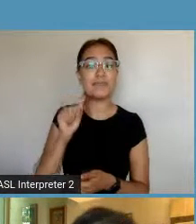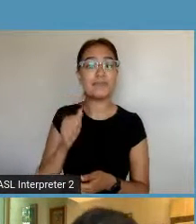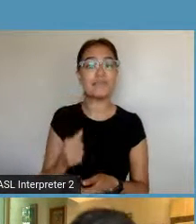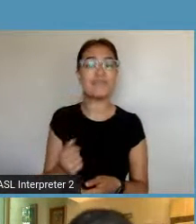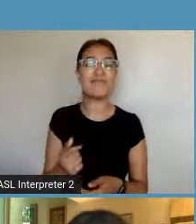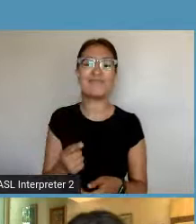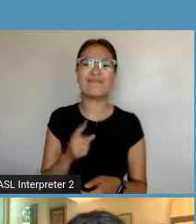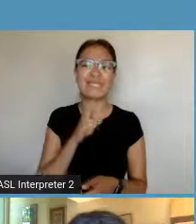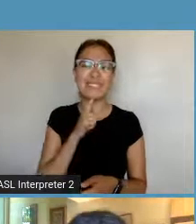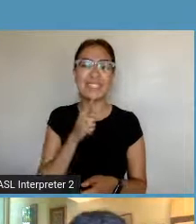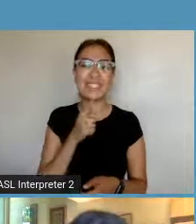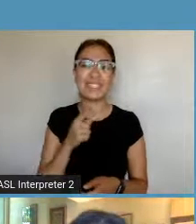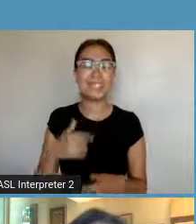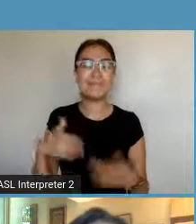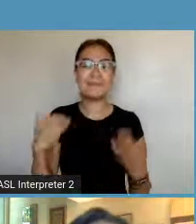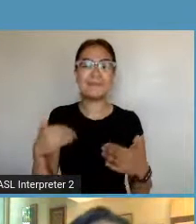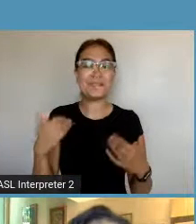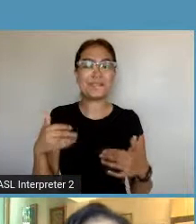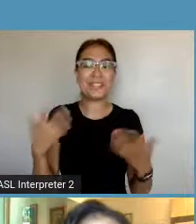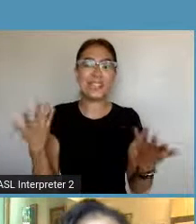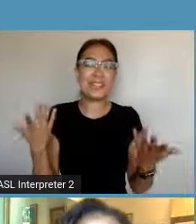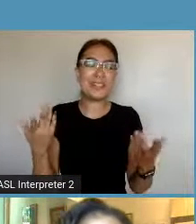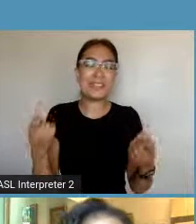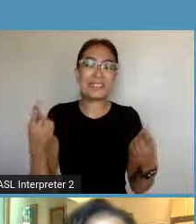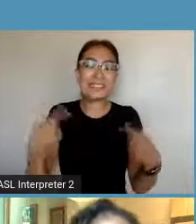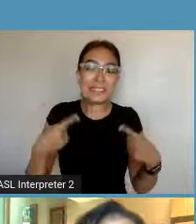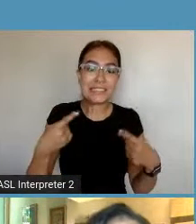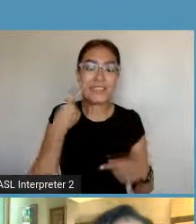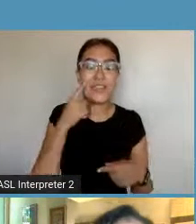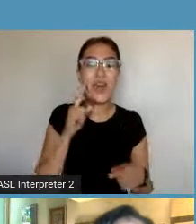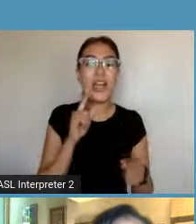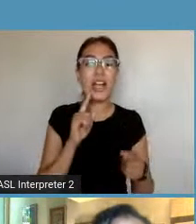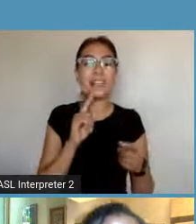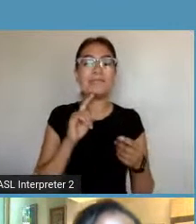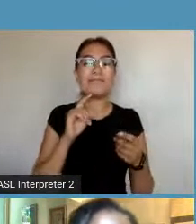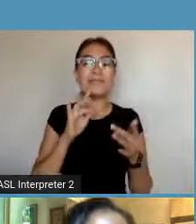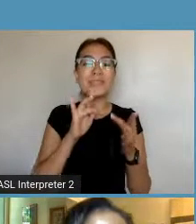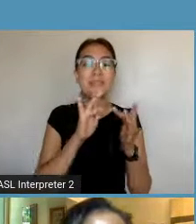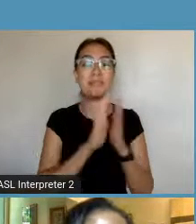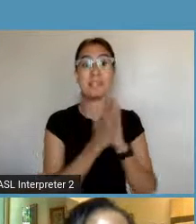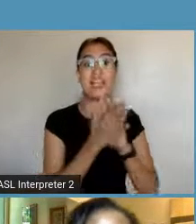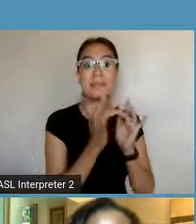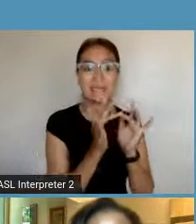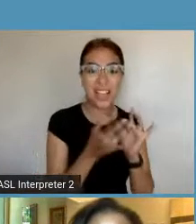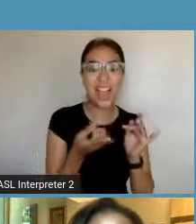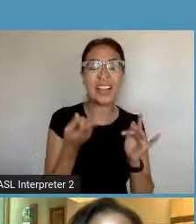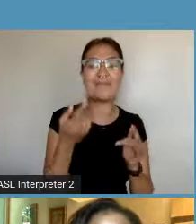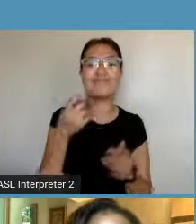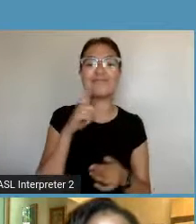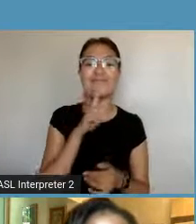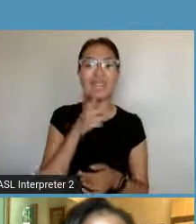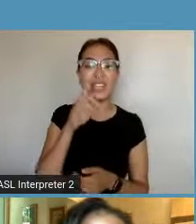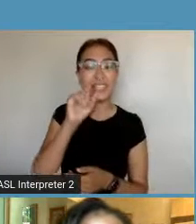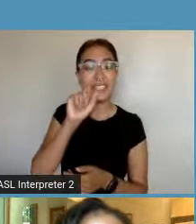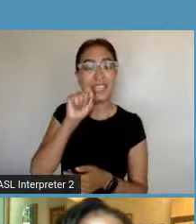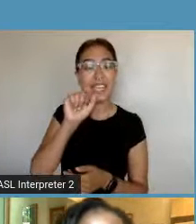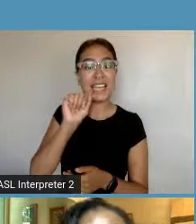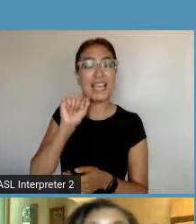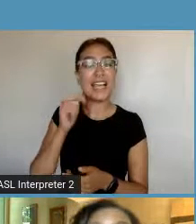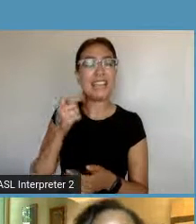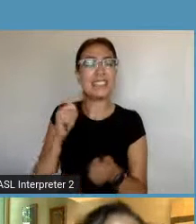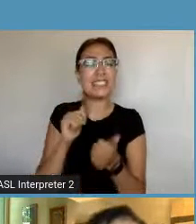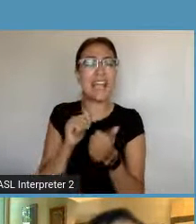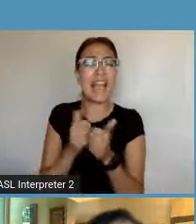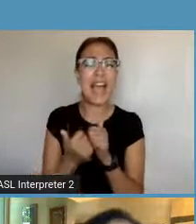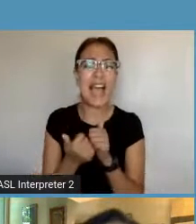so hotly contested, you know, in terms of digitization, because it really is about the data of data. How